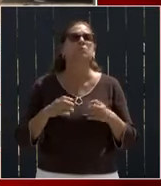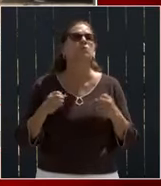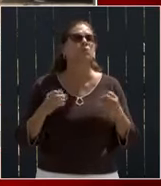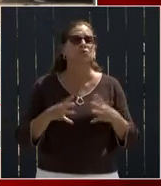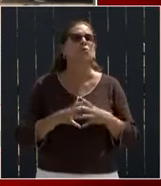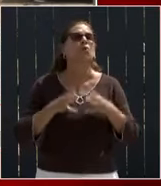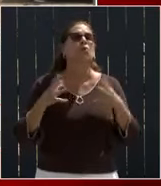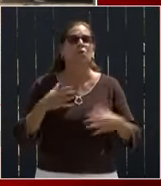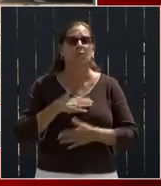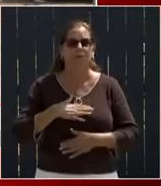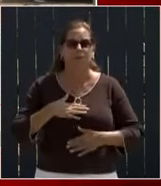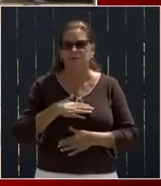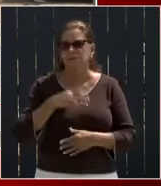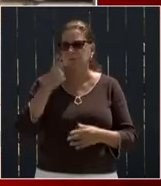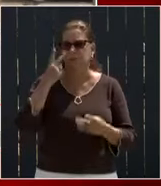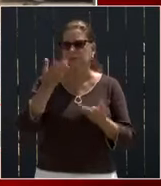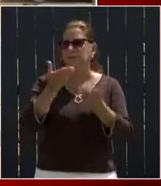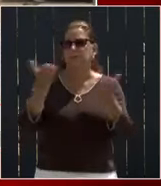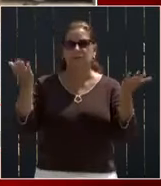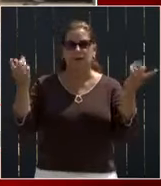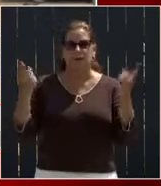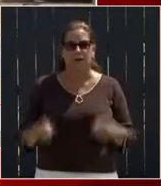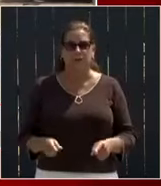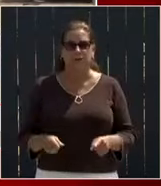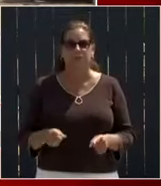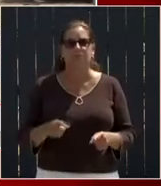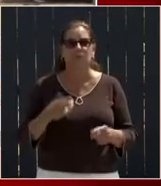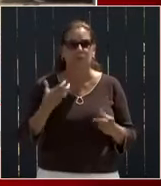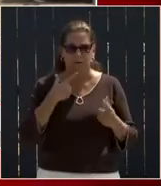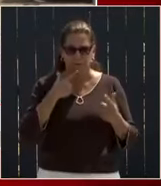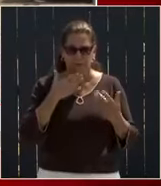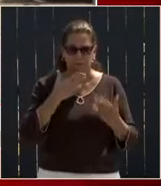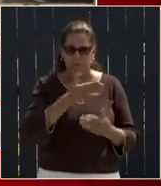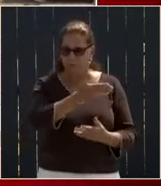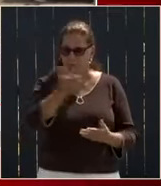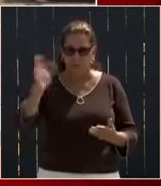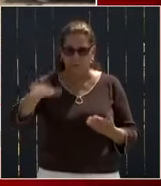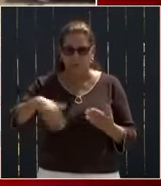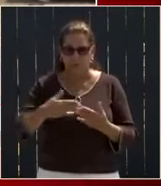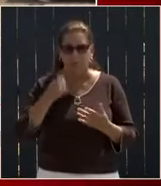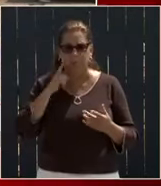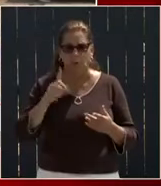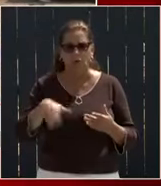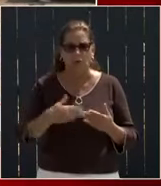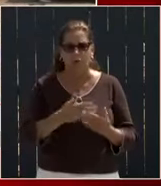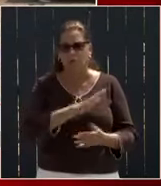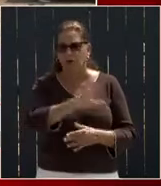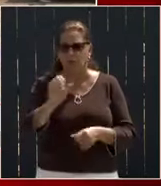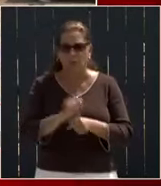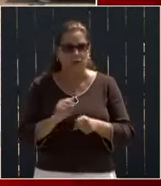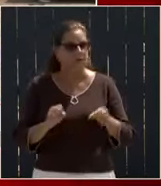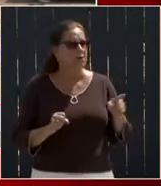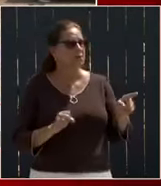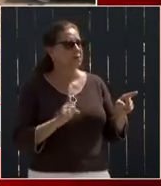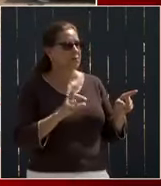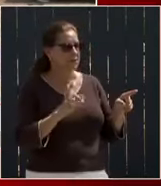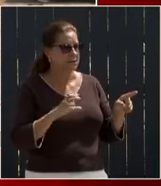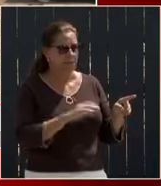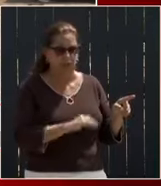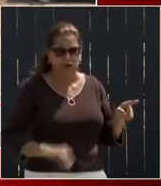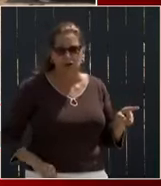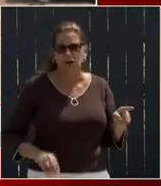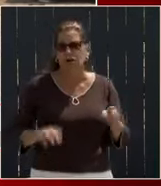So, again, to all those who joined us today, again, thank you, John. Thank you, Mayor, for the work that you all have done